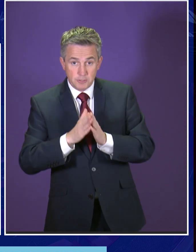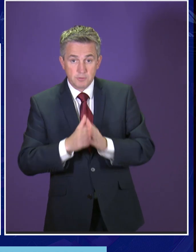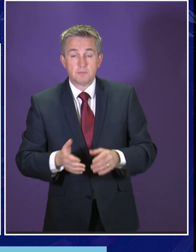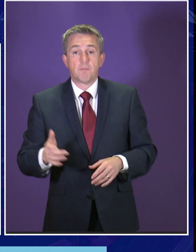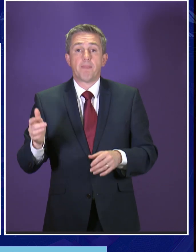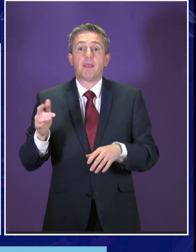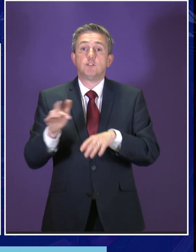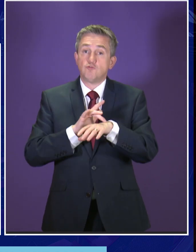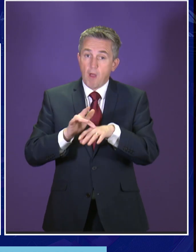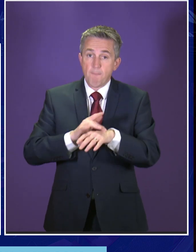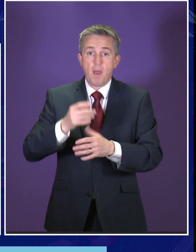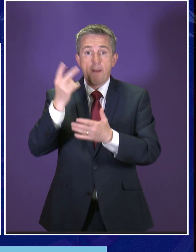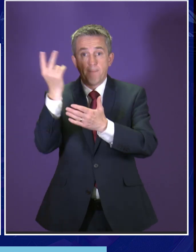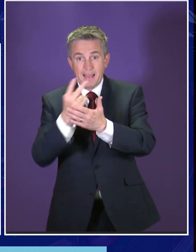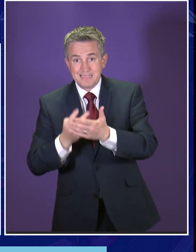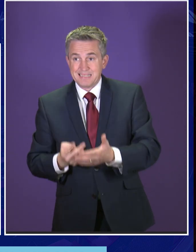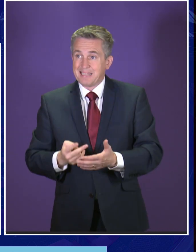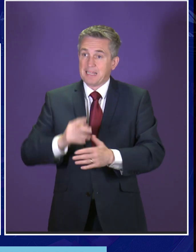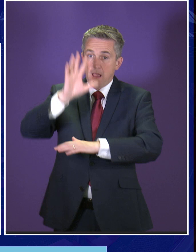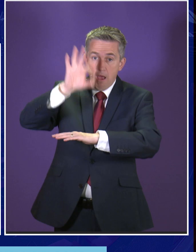paintings, cuisine, architecture,